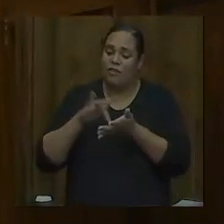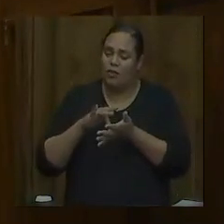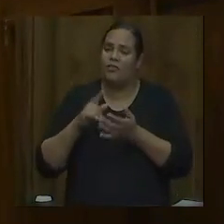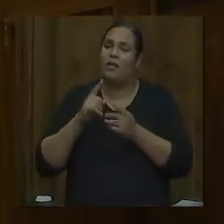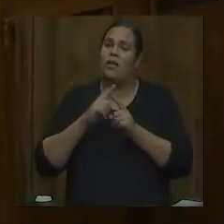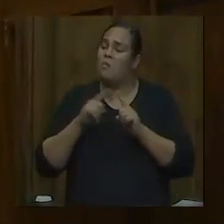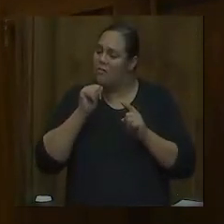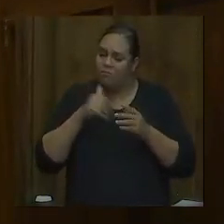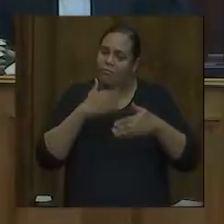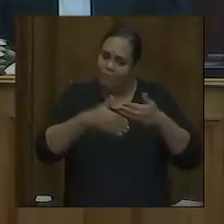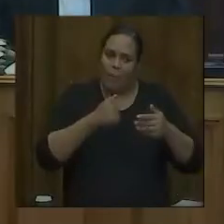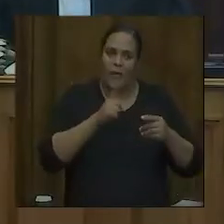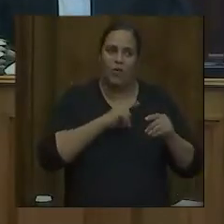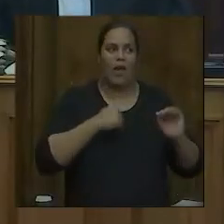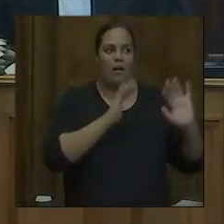applaud you. Thank you.